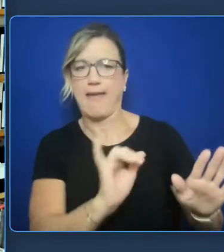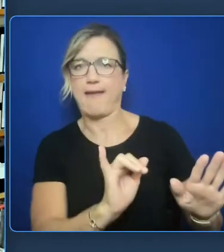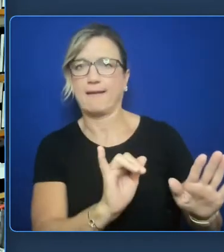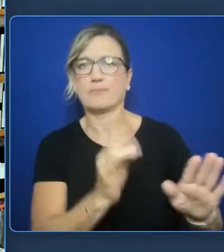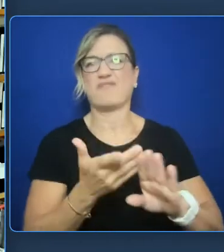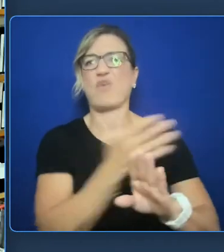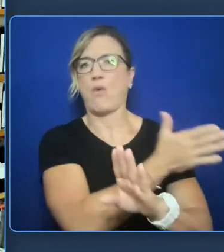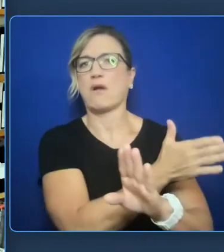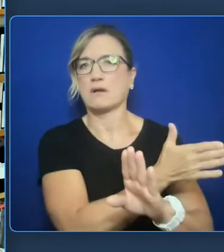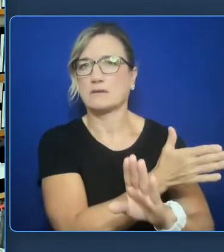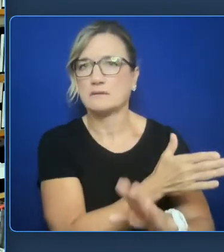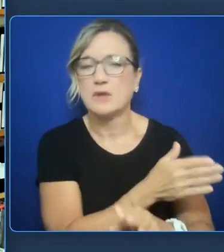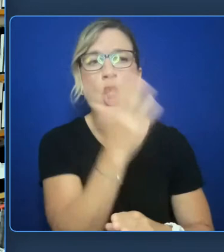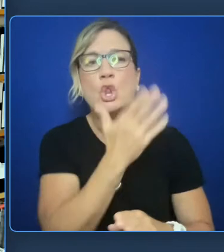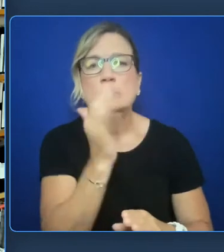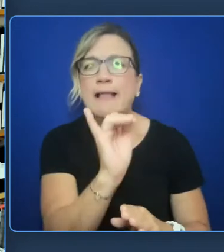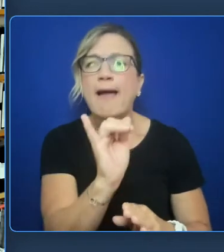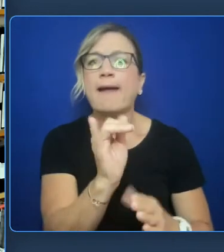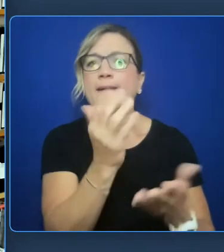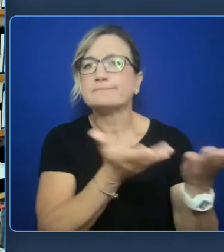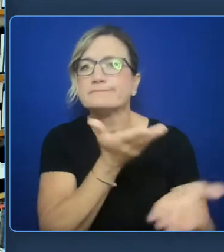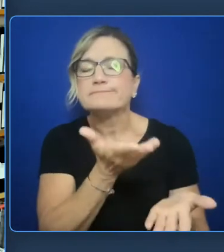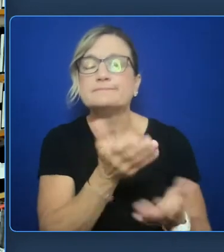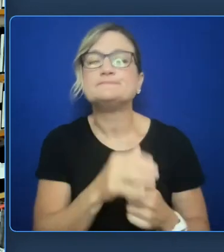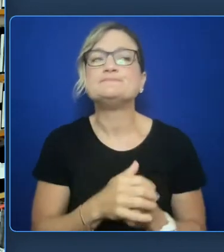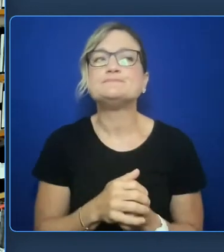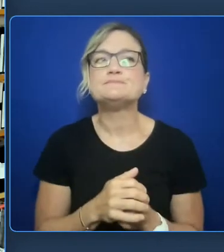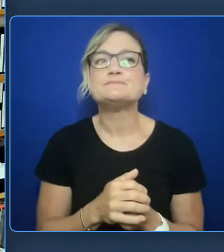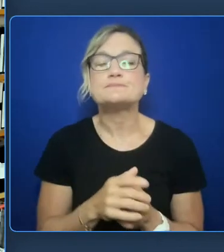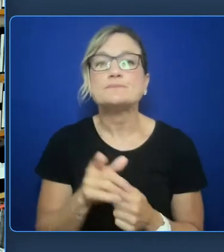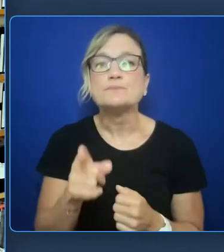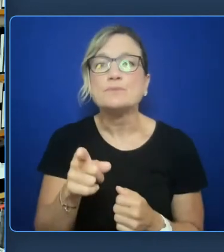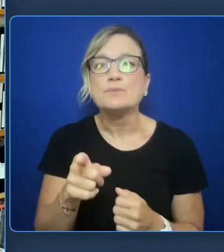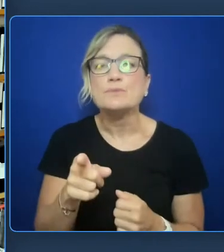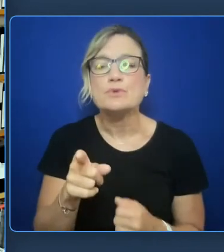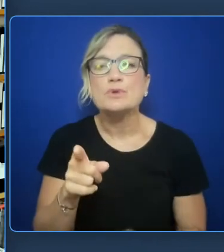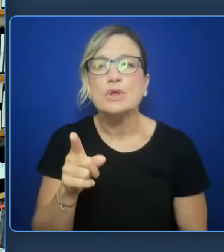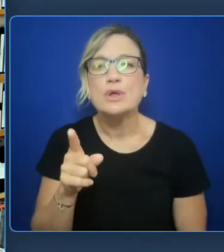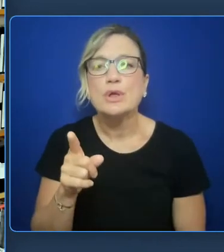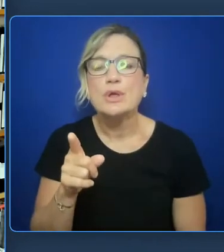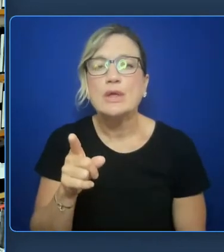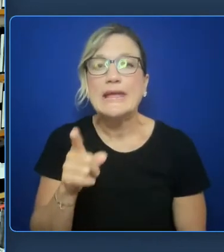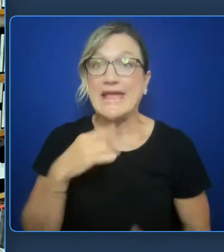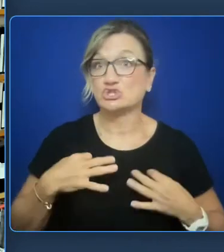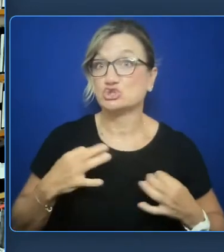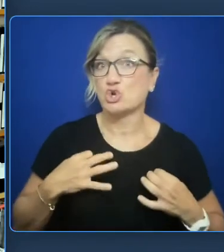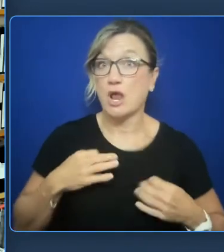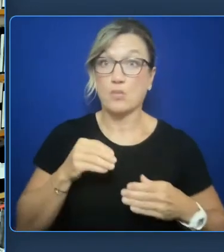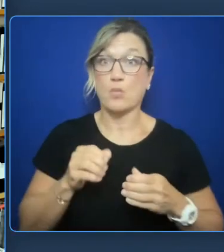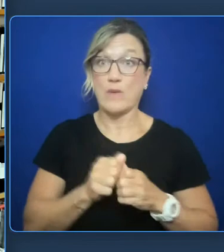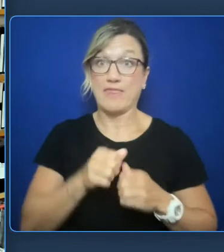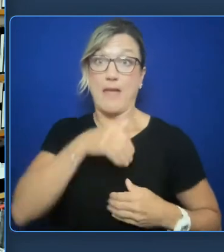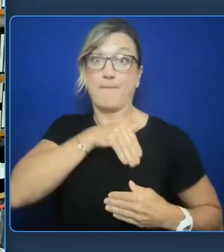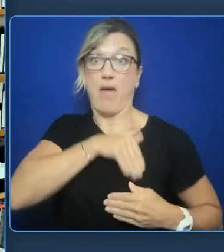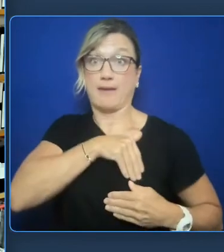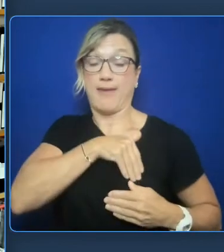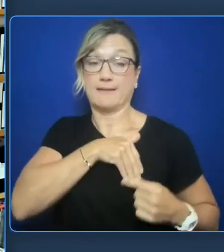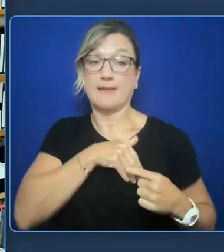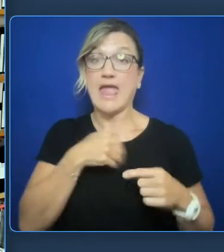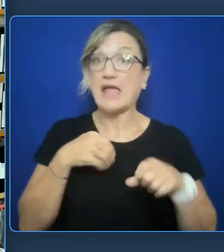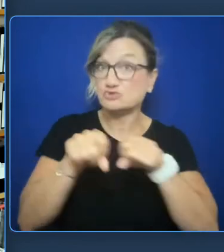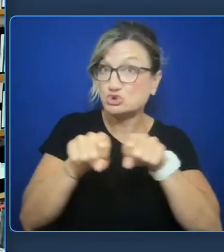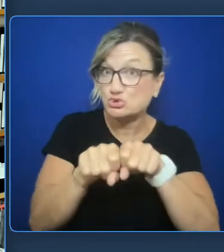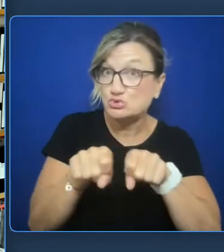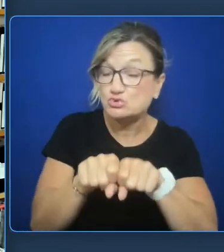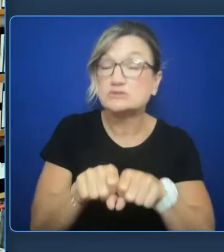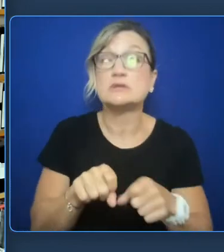described earlier in the film, what he looks like. Now, you heard, of course, that he has a shirt on with a pocket. He's got shoes